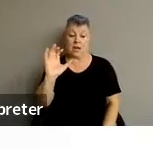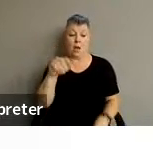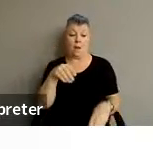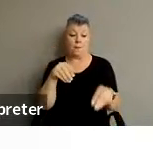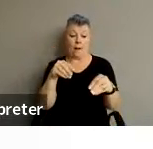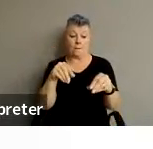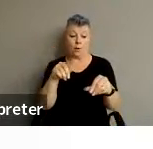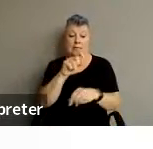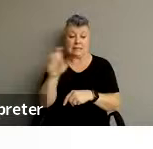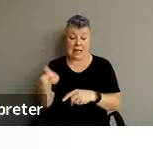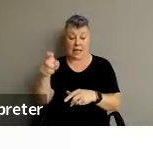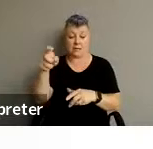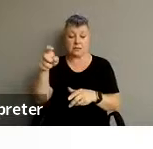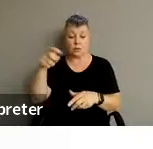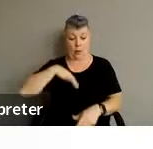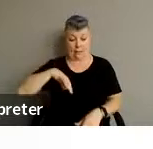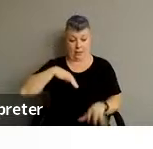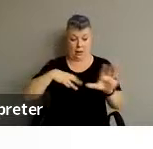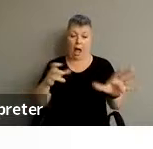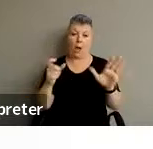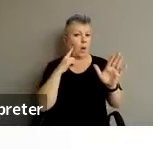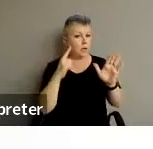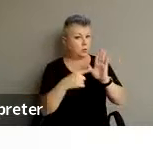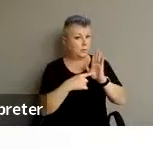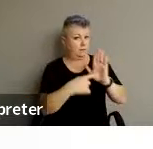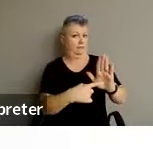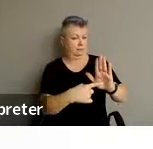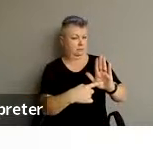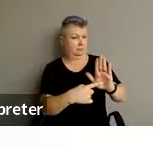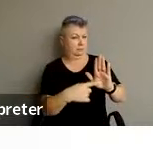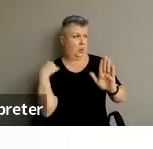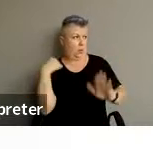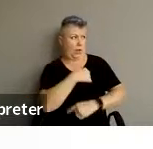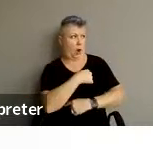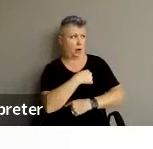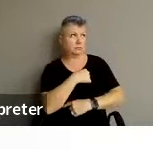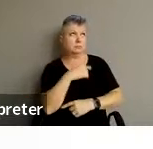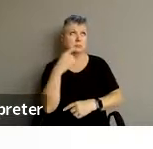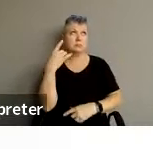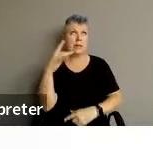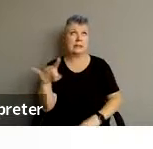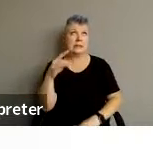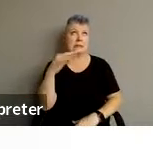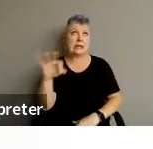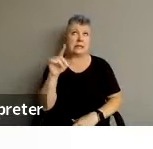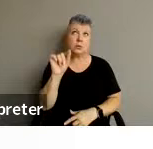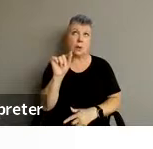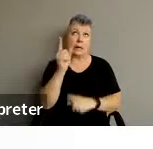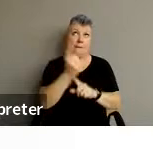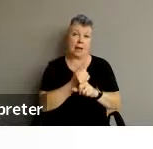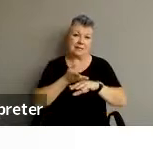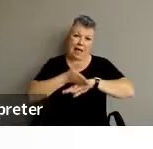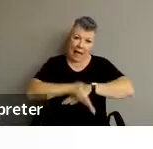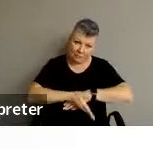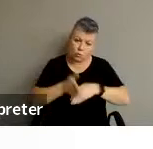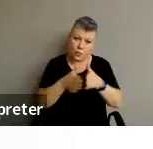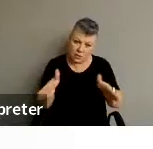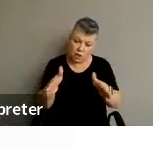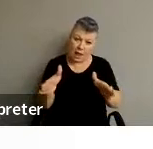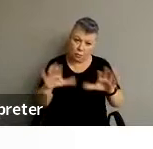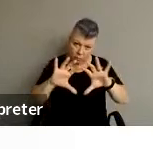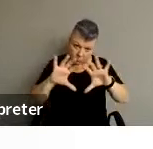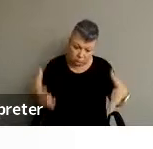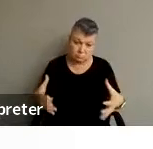What I really want to highlight is the fact that we are 18, 19, 20 months in after the General Assembly passed